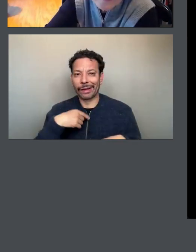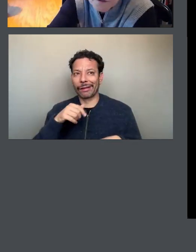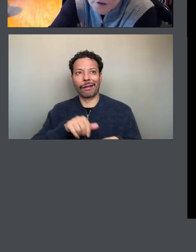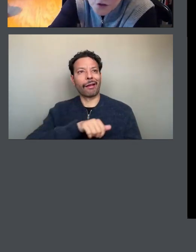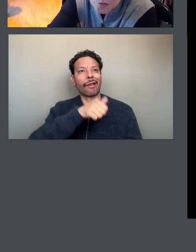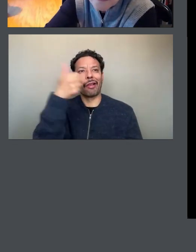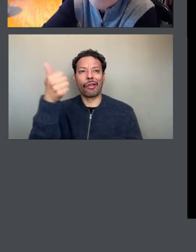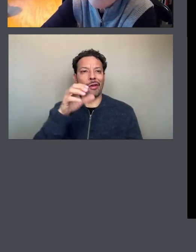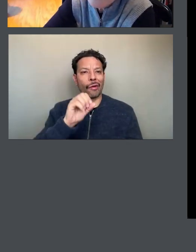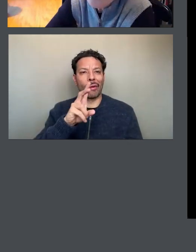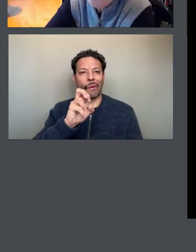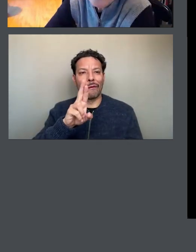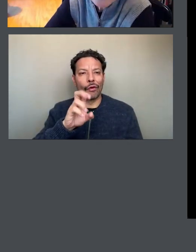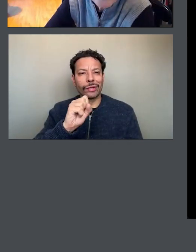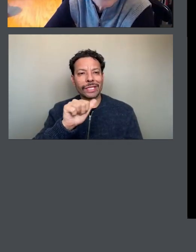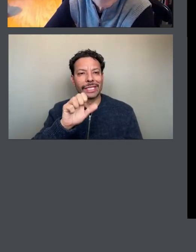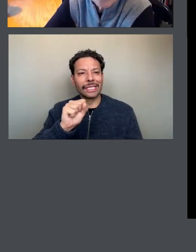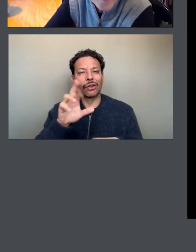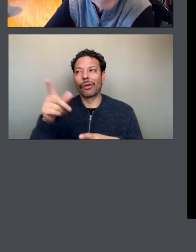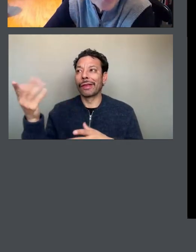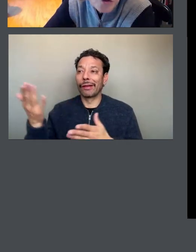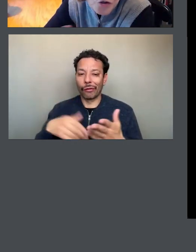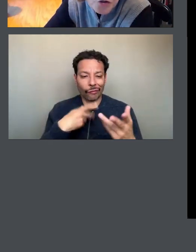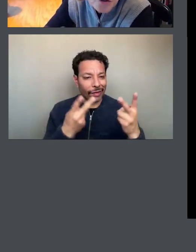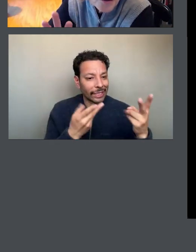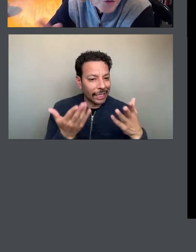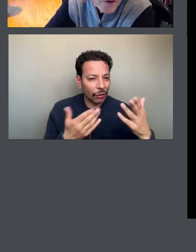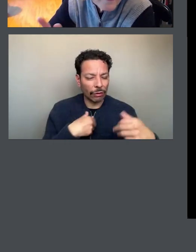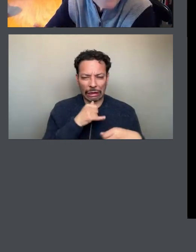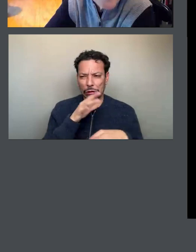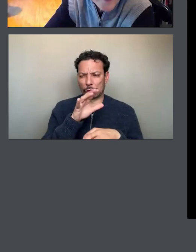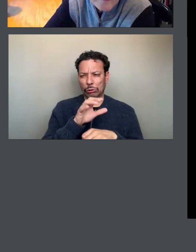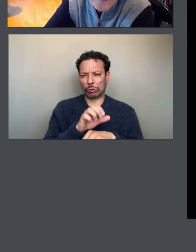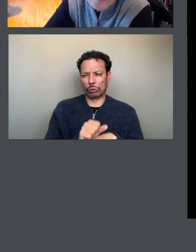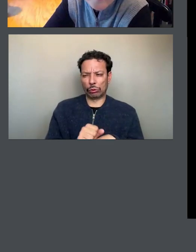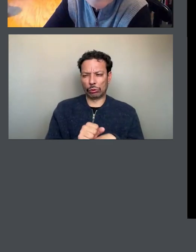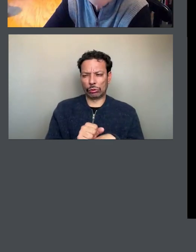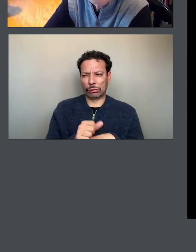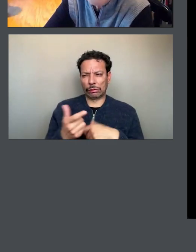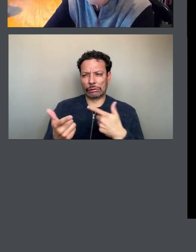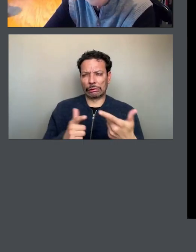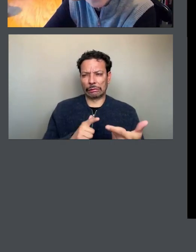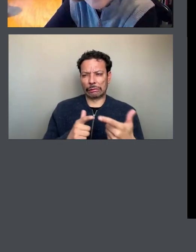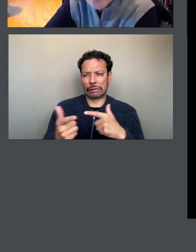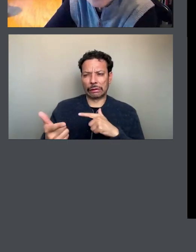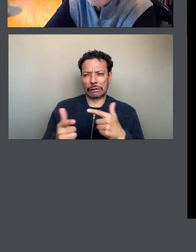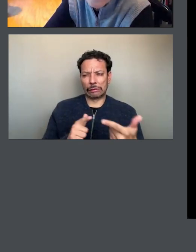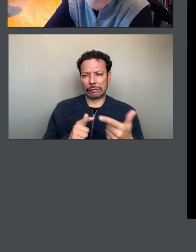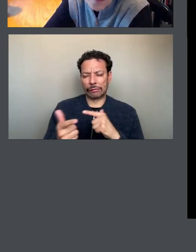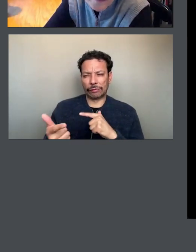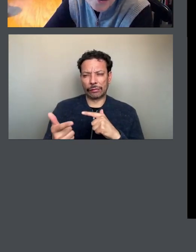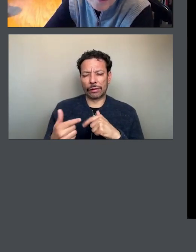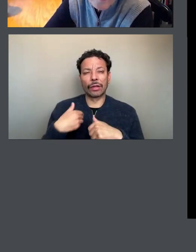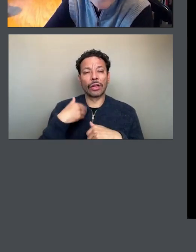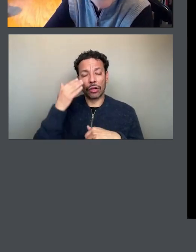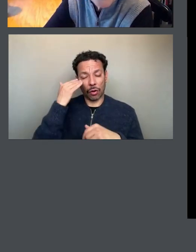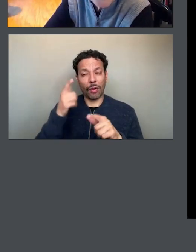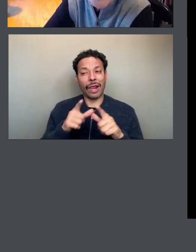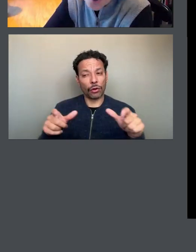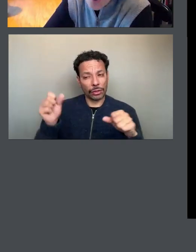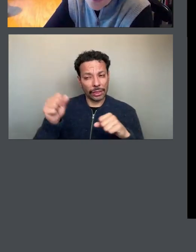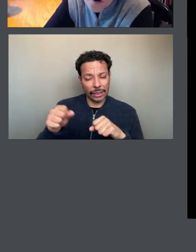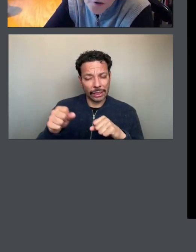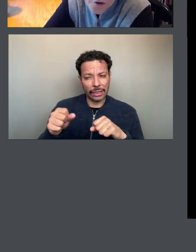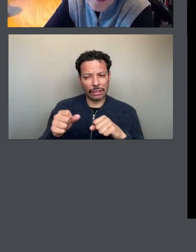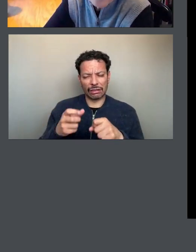that individual is here and we're not used to the dialect, even though we know the language,